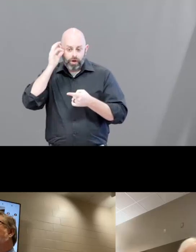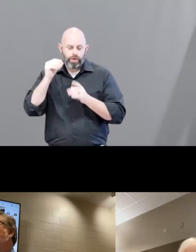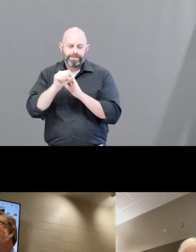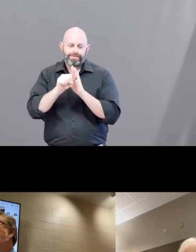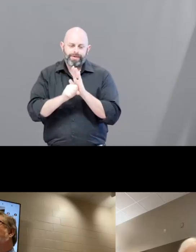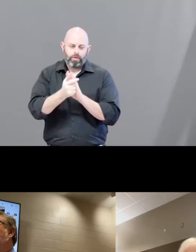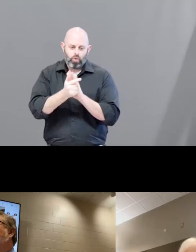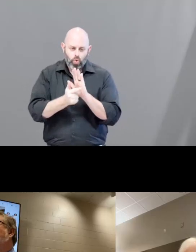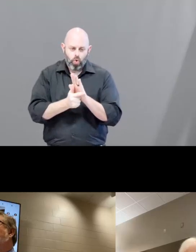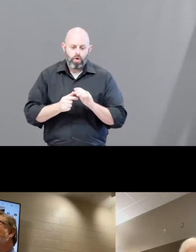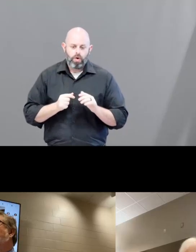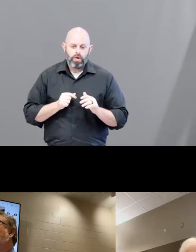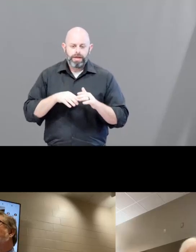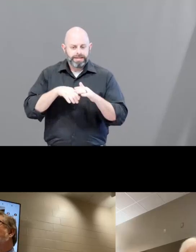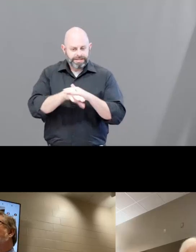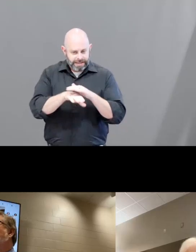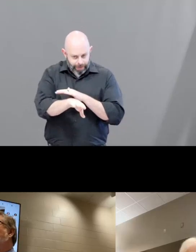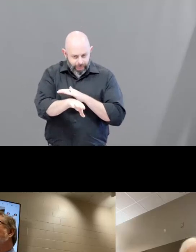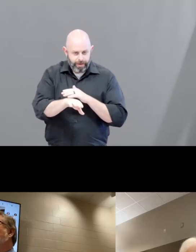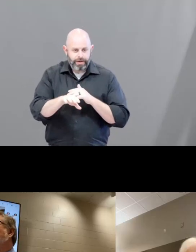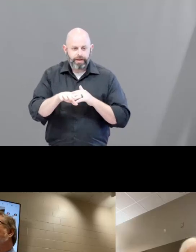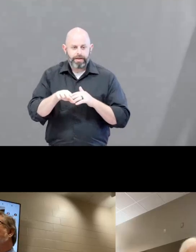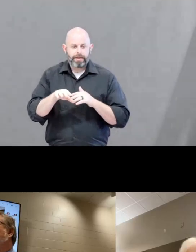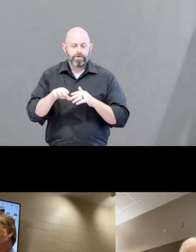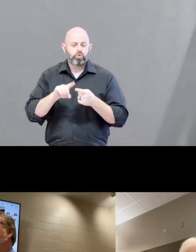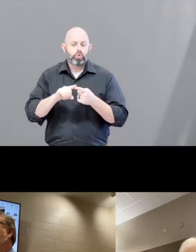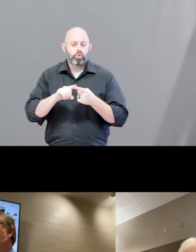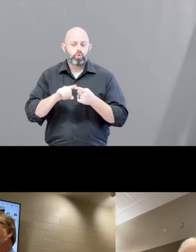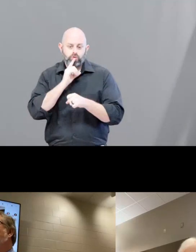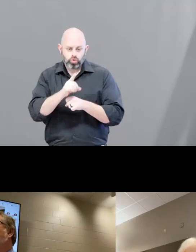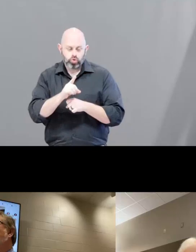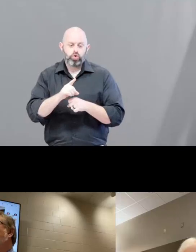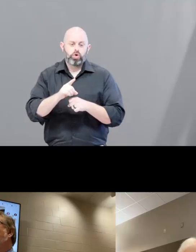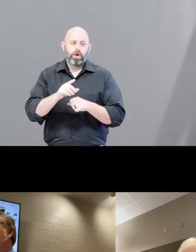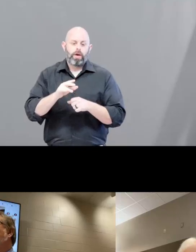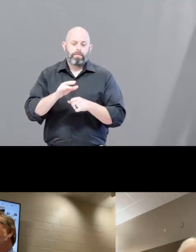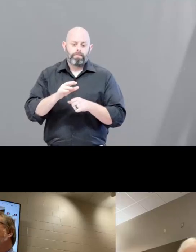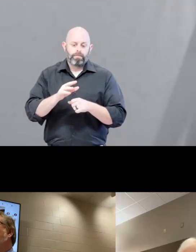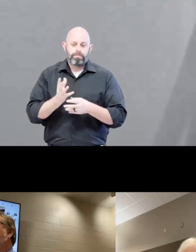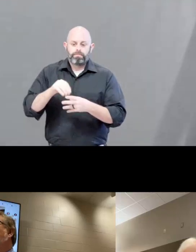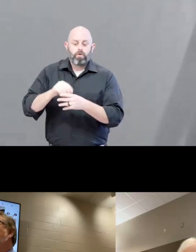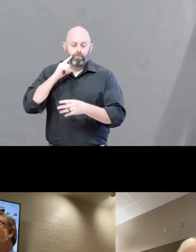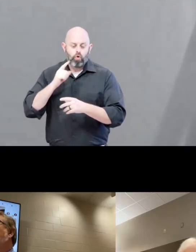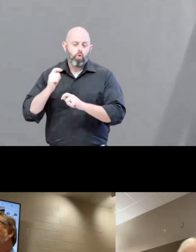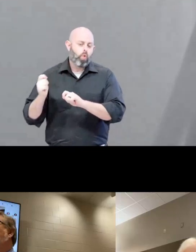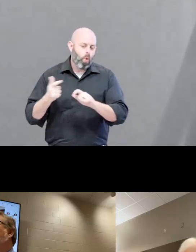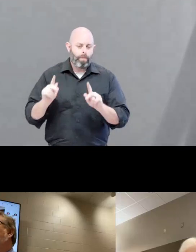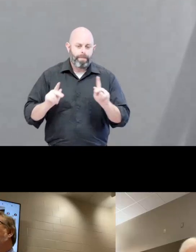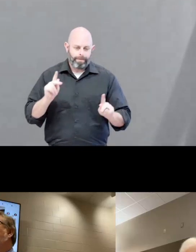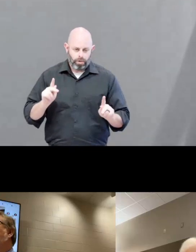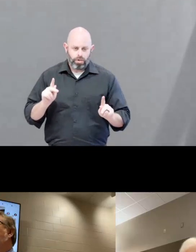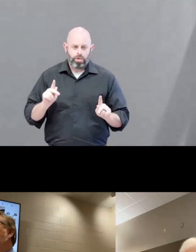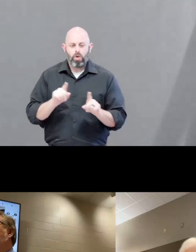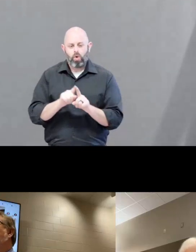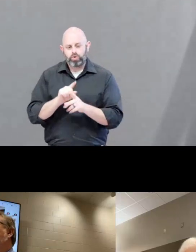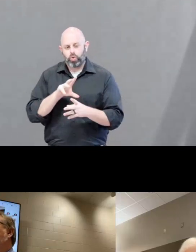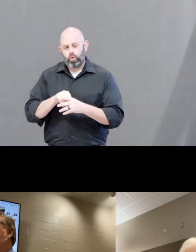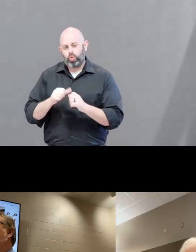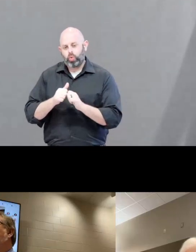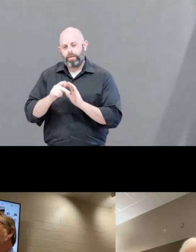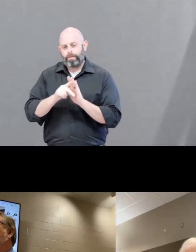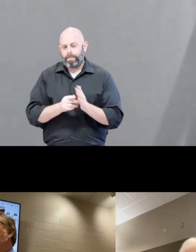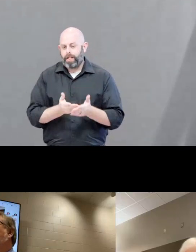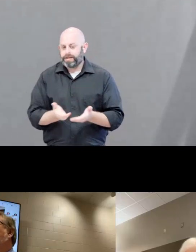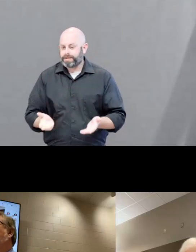state laws. Accessibility provisions to ensure meaningful participation for all individuals is also included in the